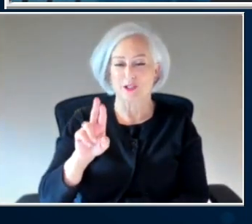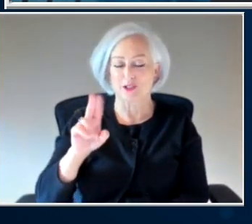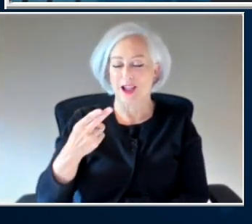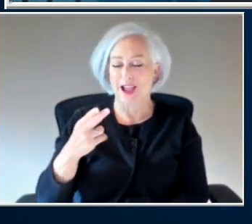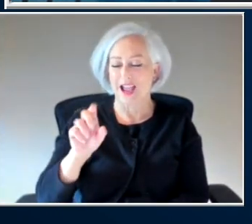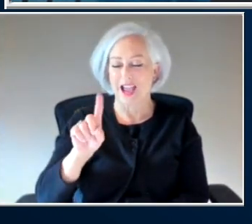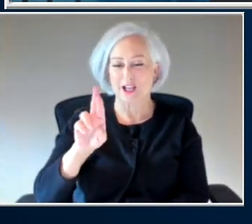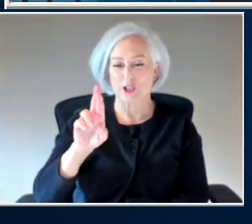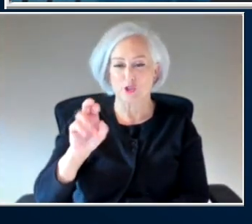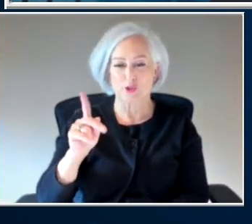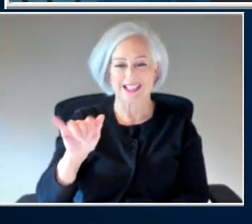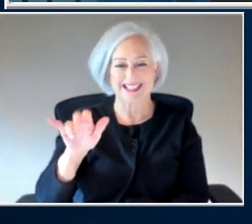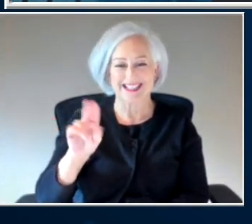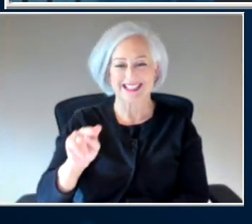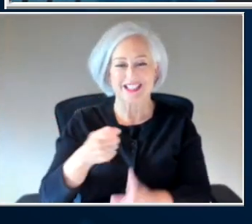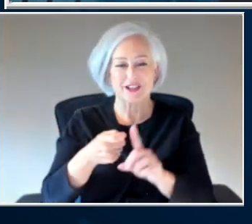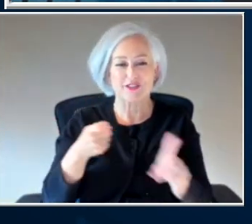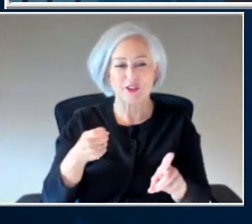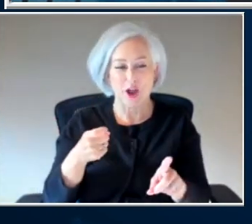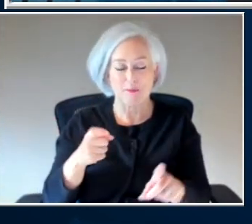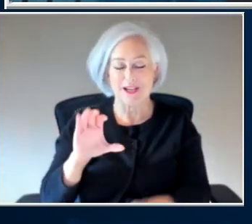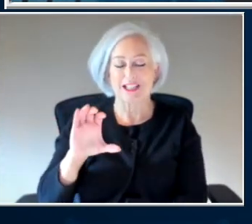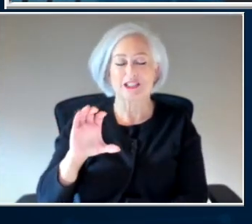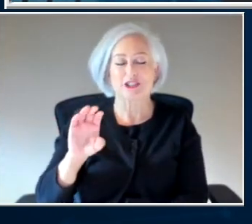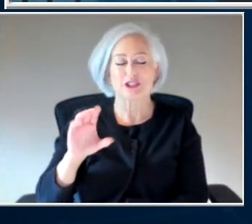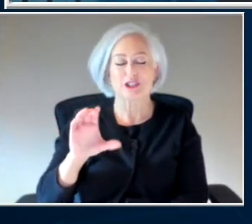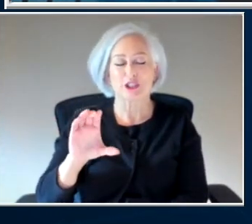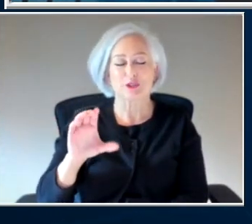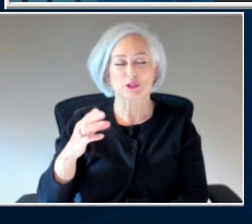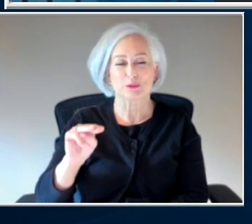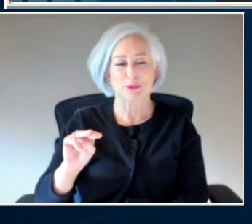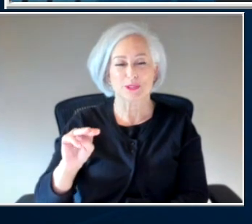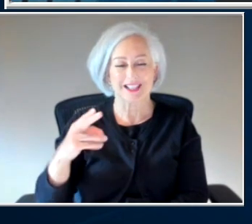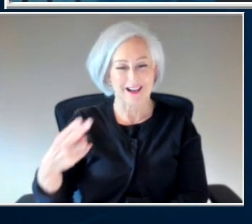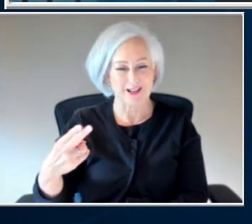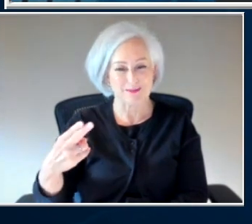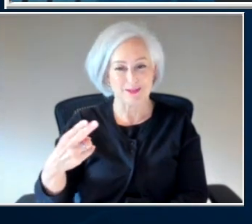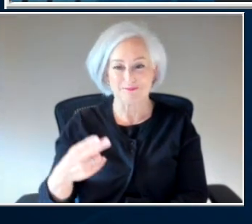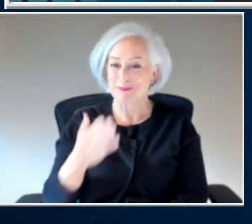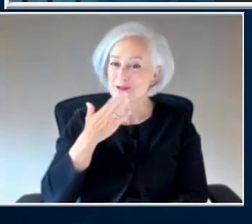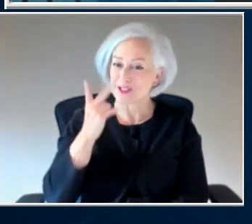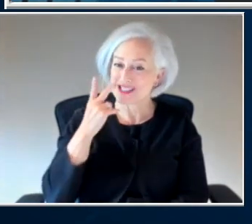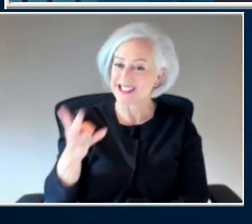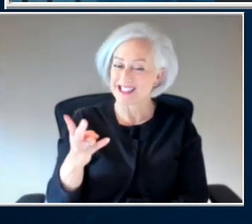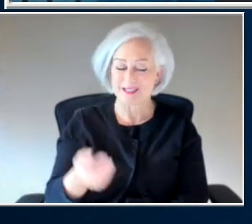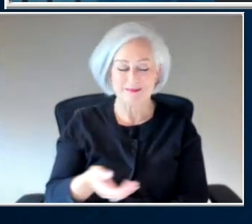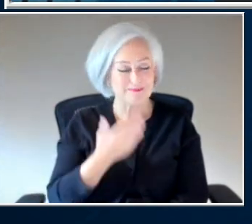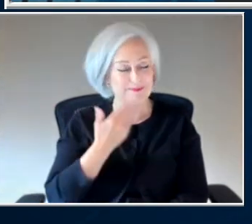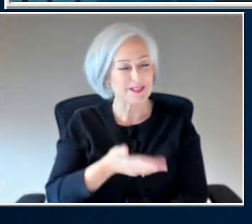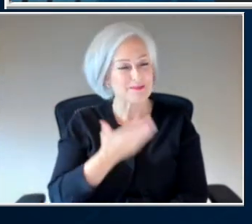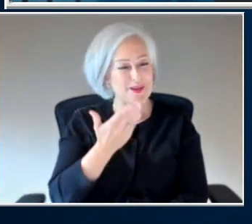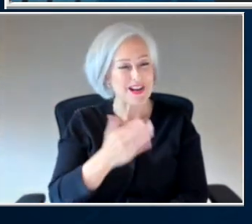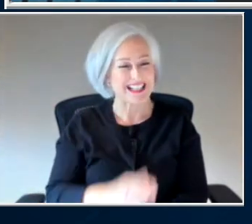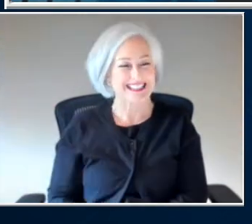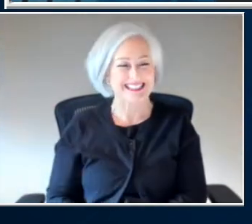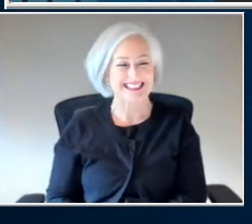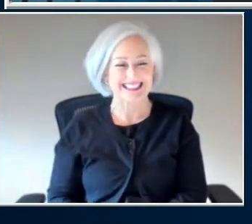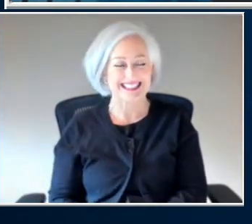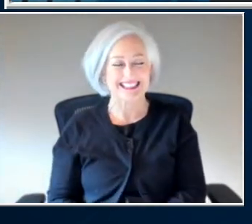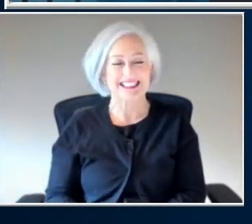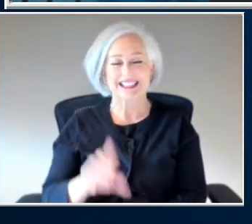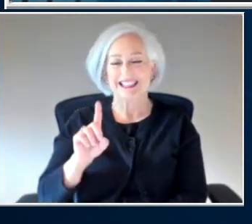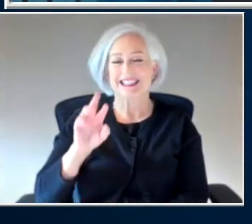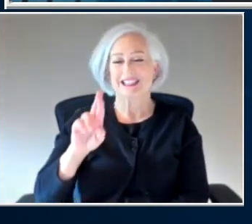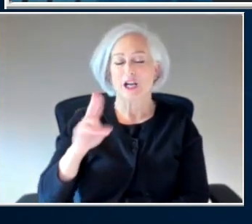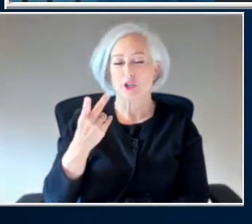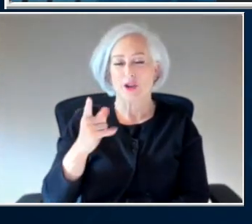Children's Mercy. Good morning to you. Good to see you. Good morning. Yeah, Dr. Hendrickson is a pediatric surgeon,